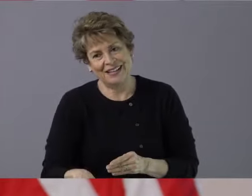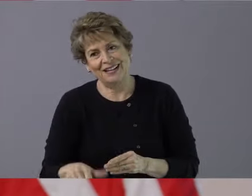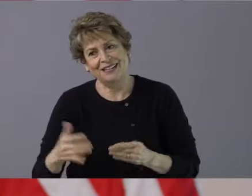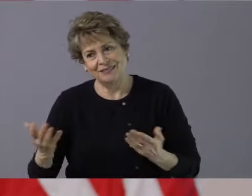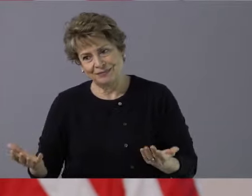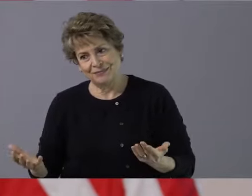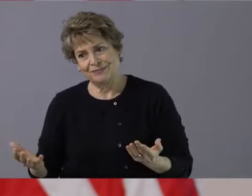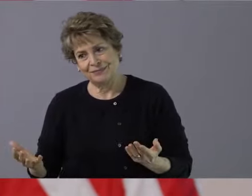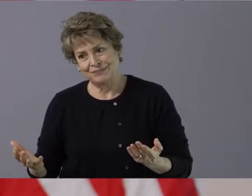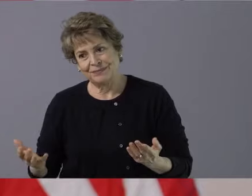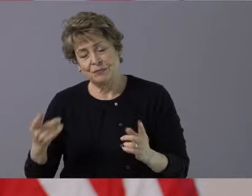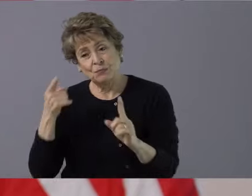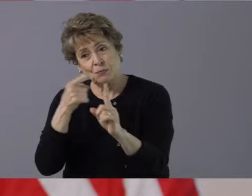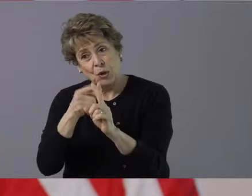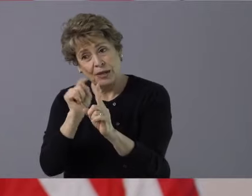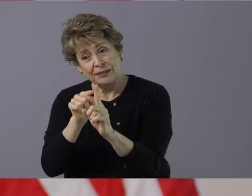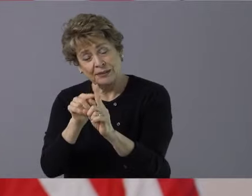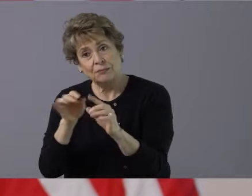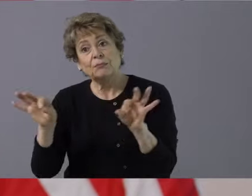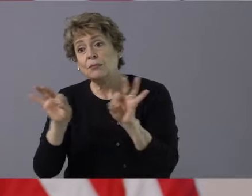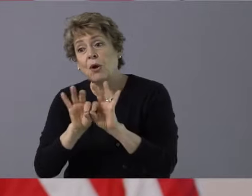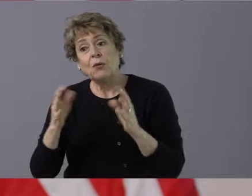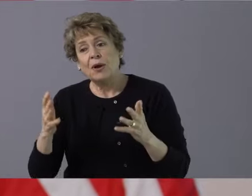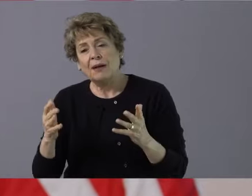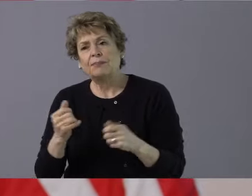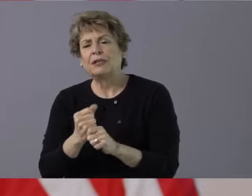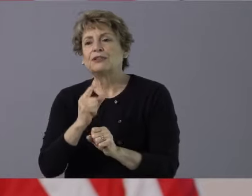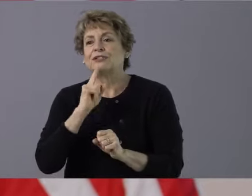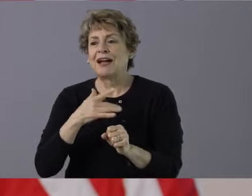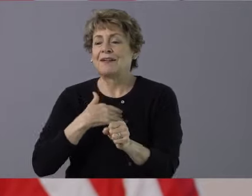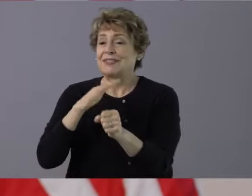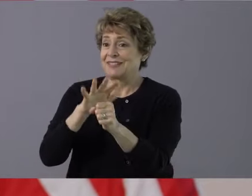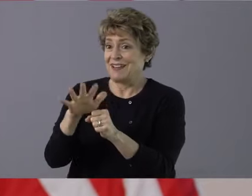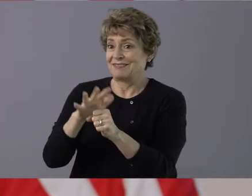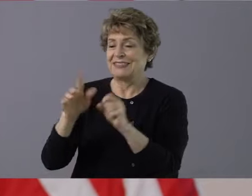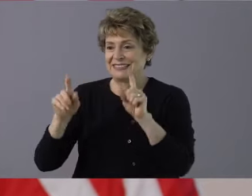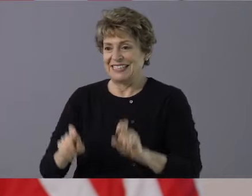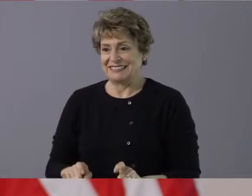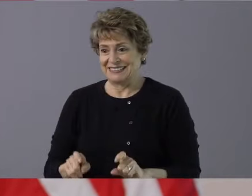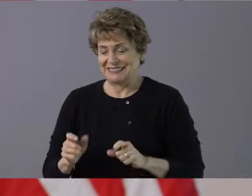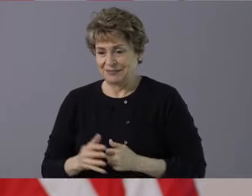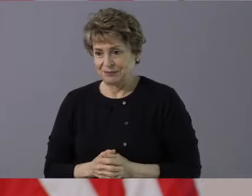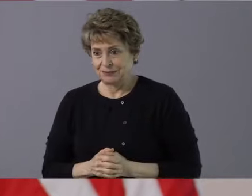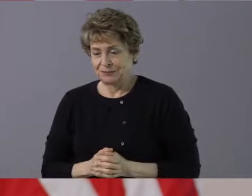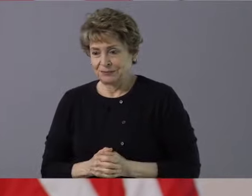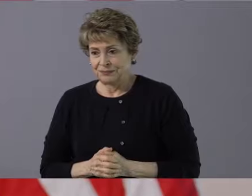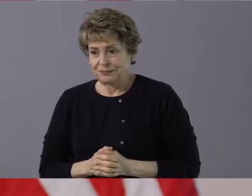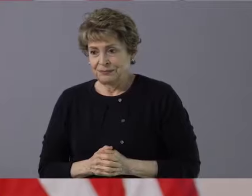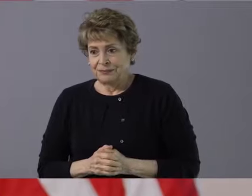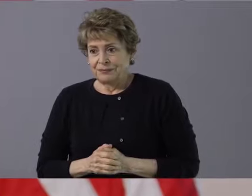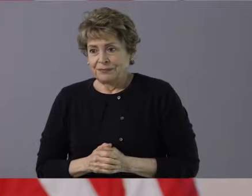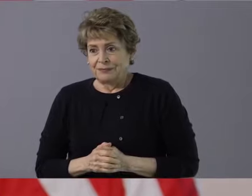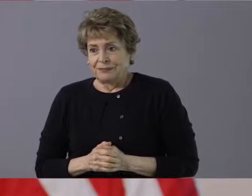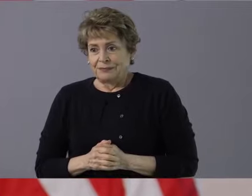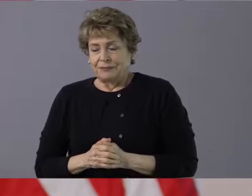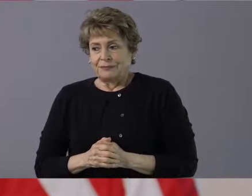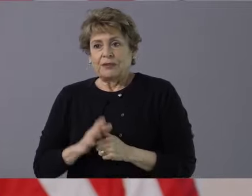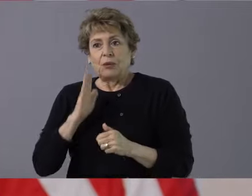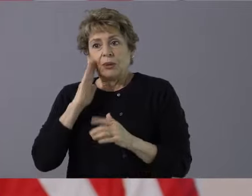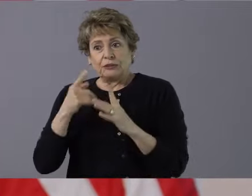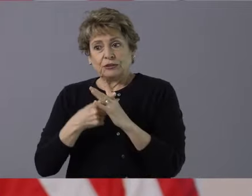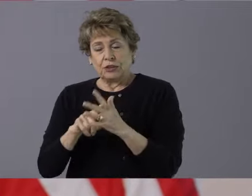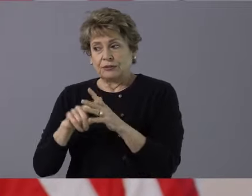need to have that ongoing. We are starting the assisted living testing so that we can move into that. Some of that will be